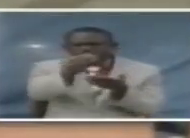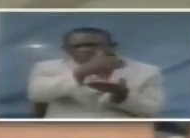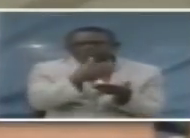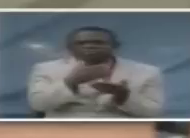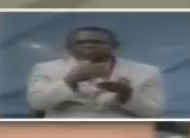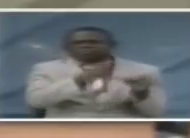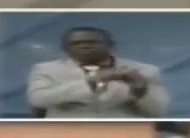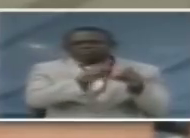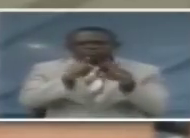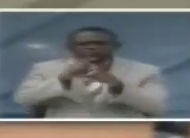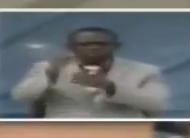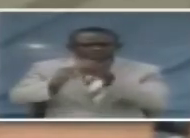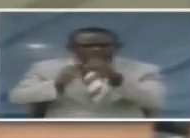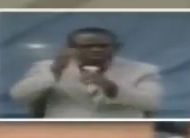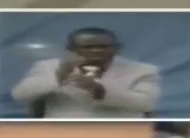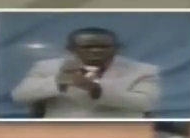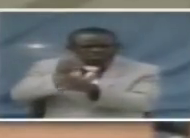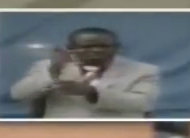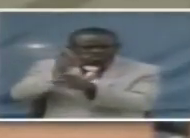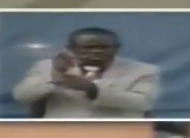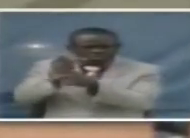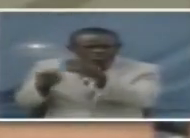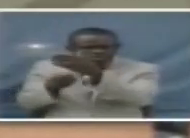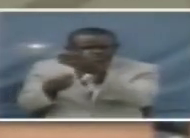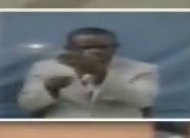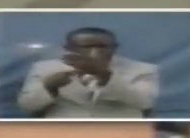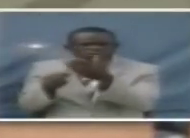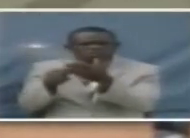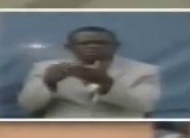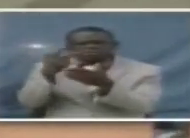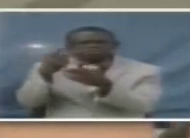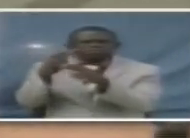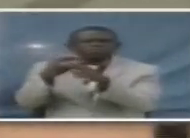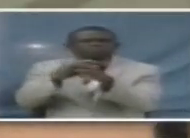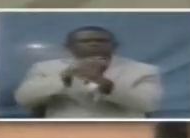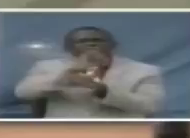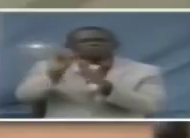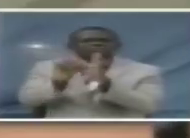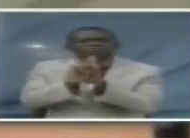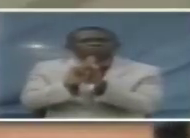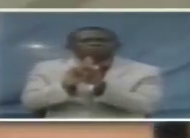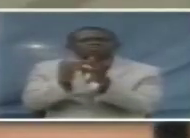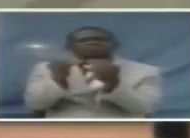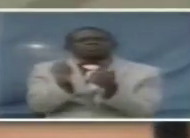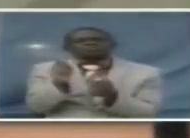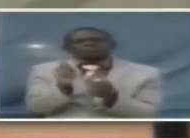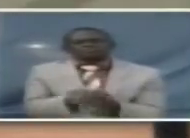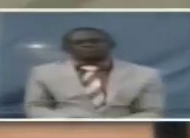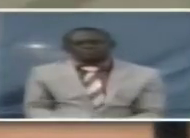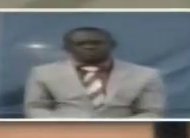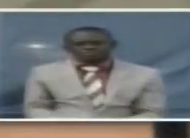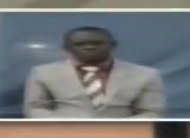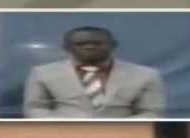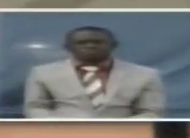foreign direct investment inflows, and maintain international reserve of at least 3 months of import cover.